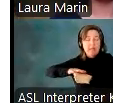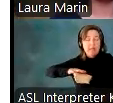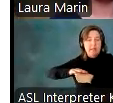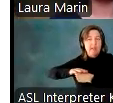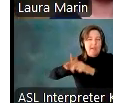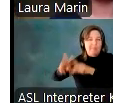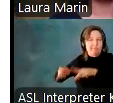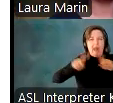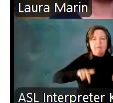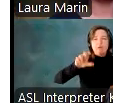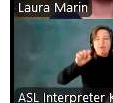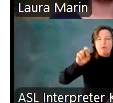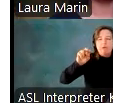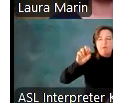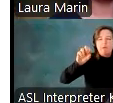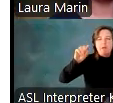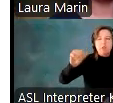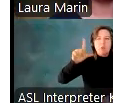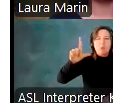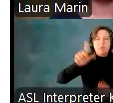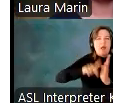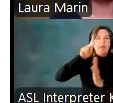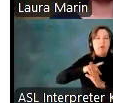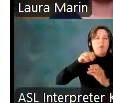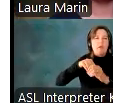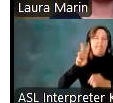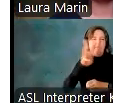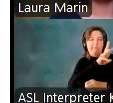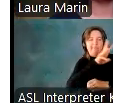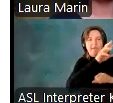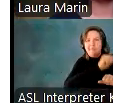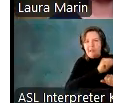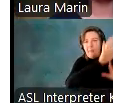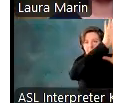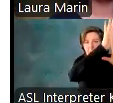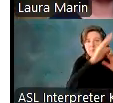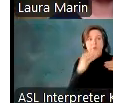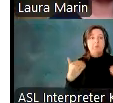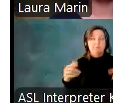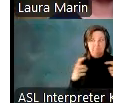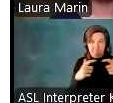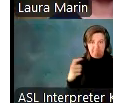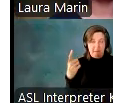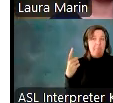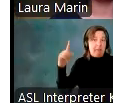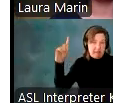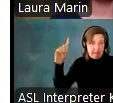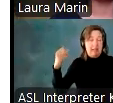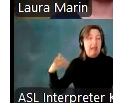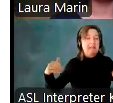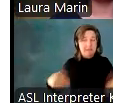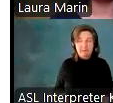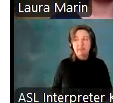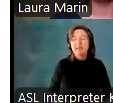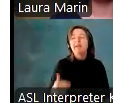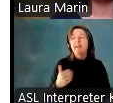program that's in the mountains of the West, and it was a big success. We had a